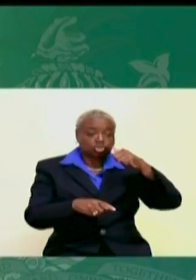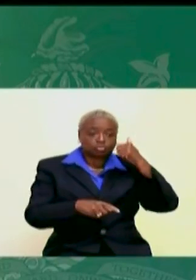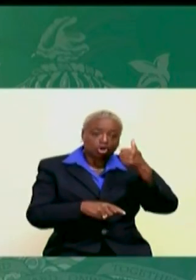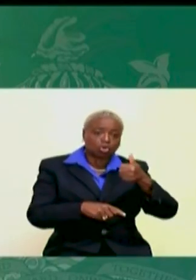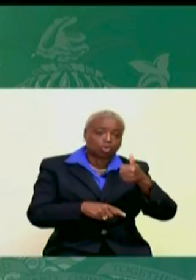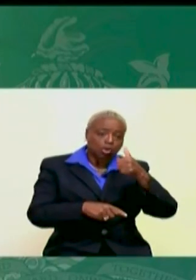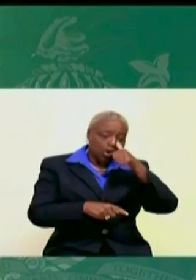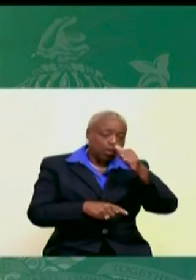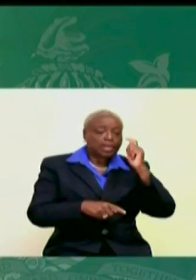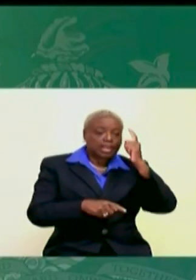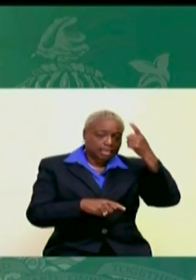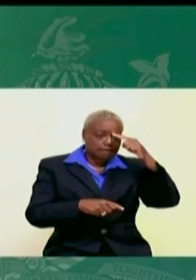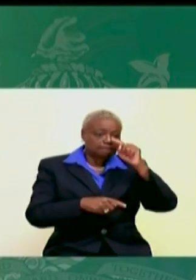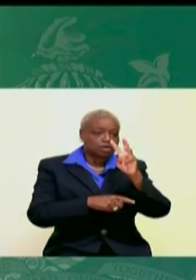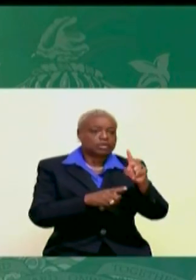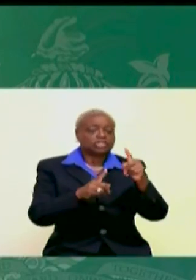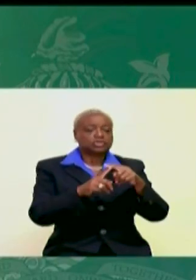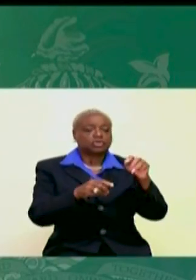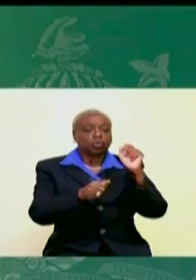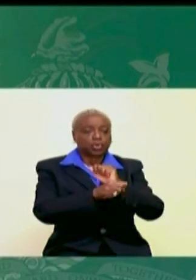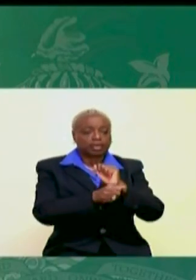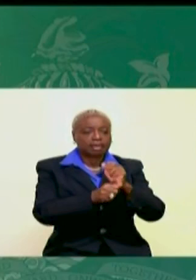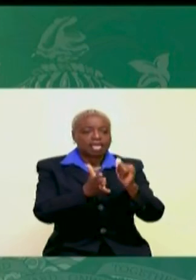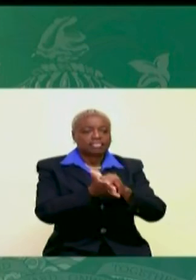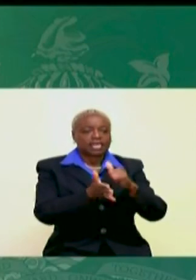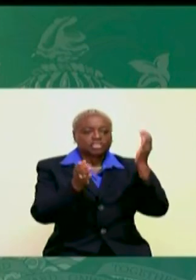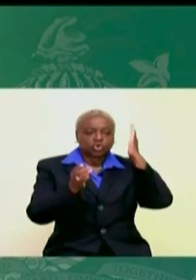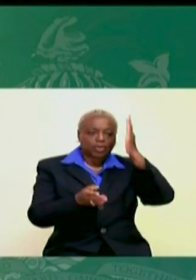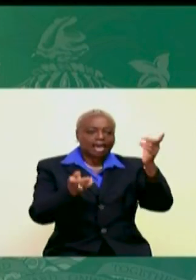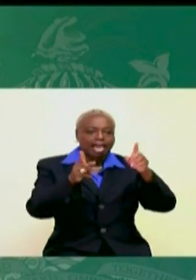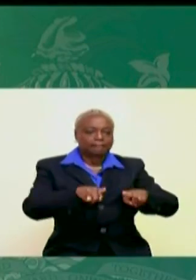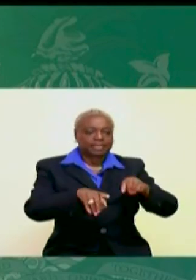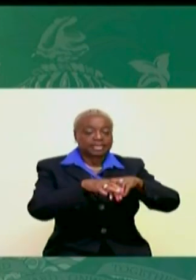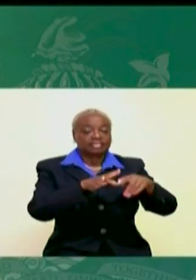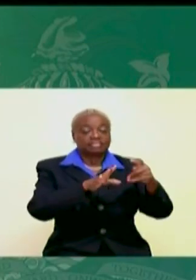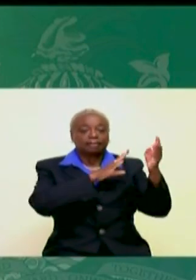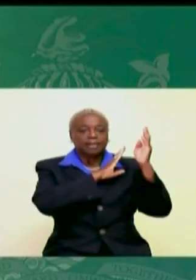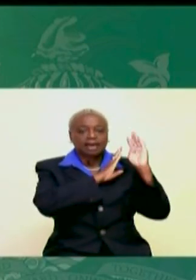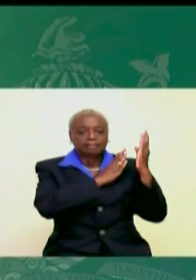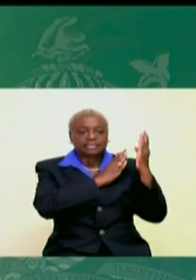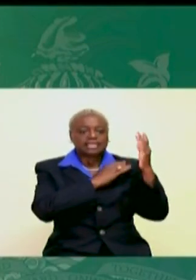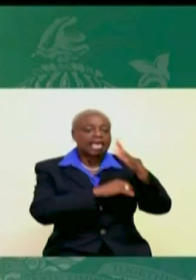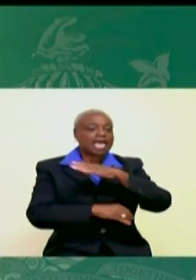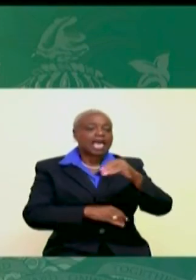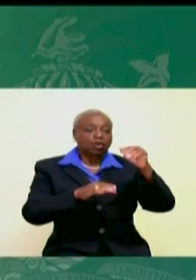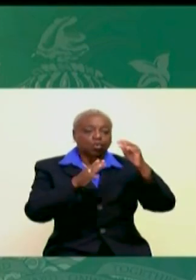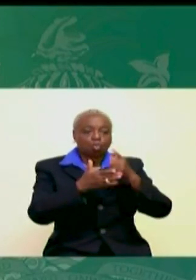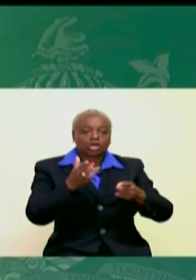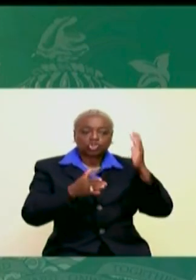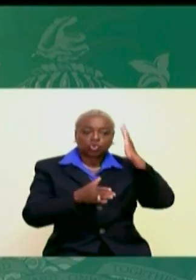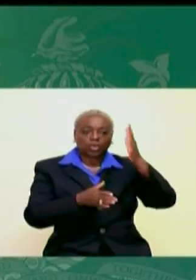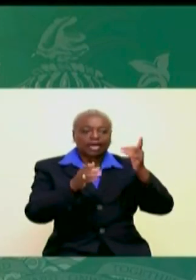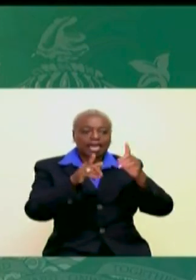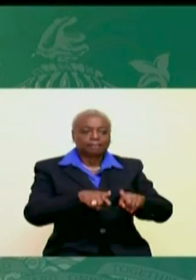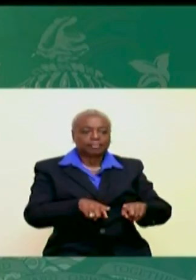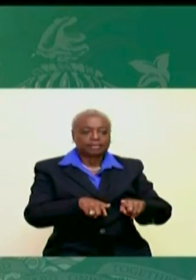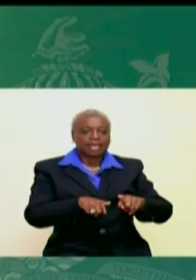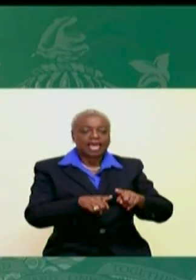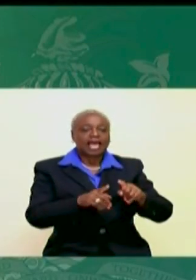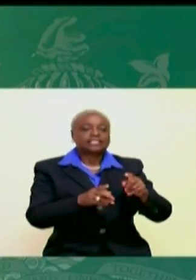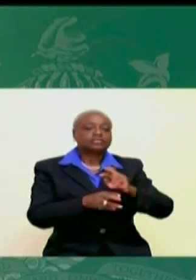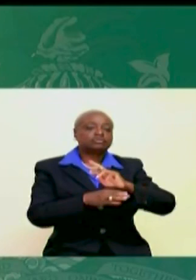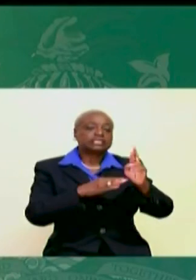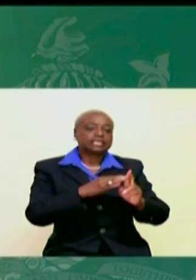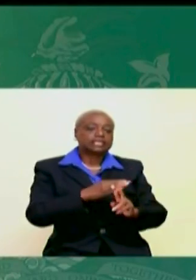We're looking forward to the work that will happen in the Bahamas and what will happen as a result of for the rest of the